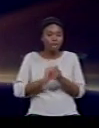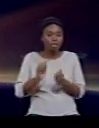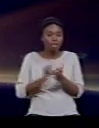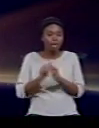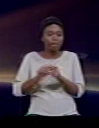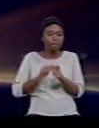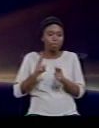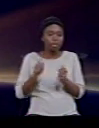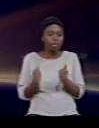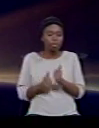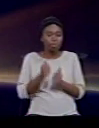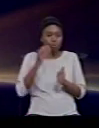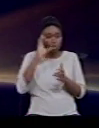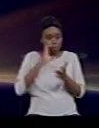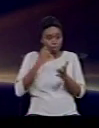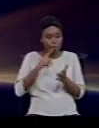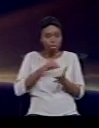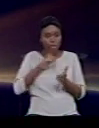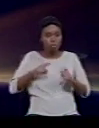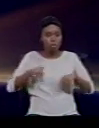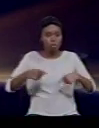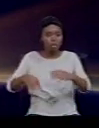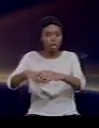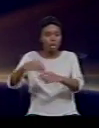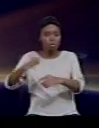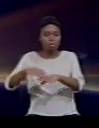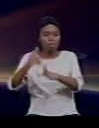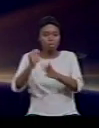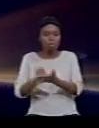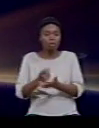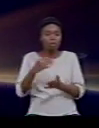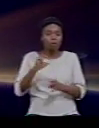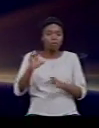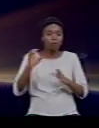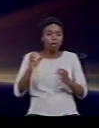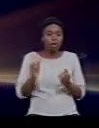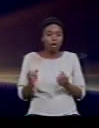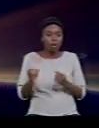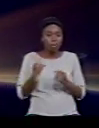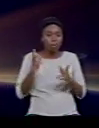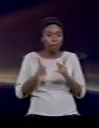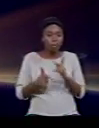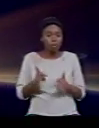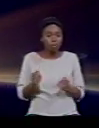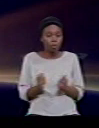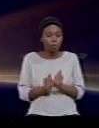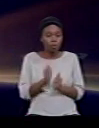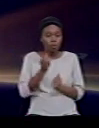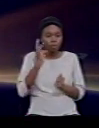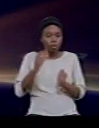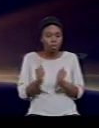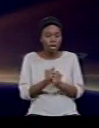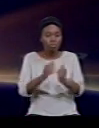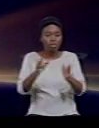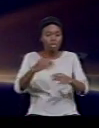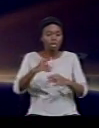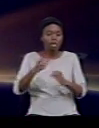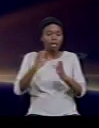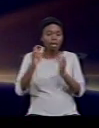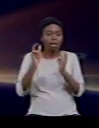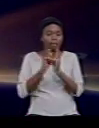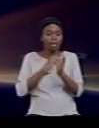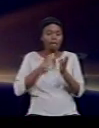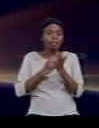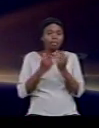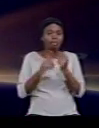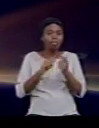that every one which sought the Lord went out unto the tabernacle of the congregation, which was without the camp. And it came to